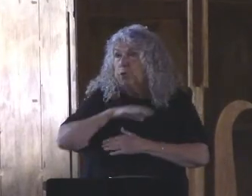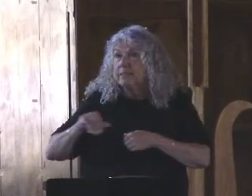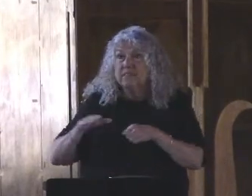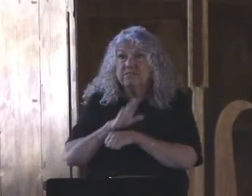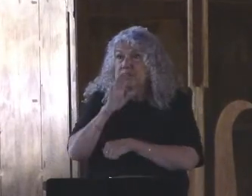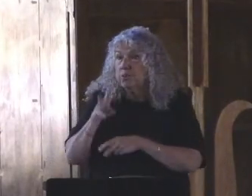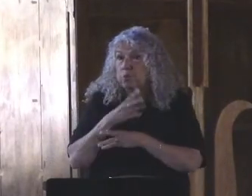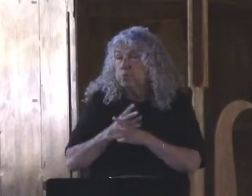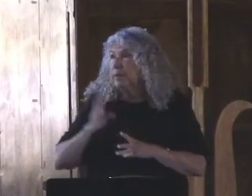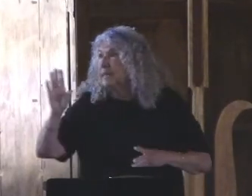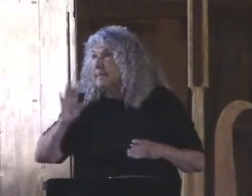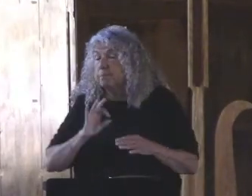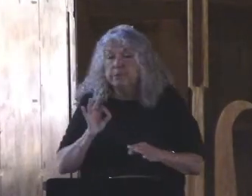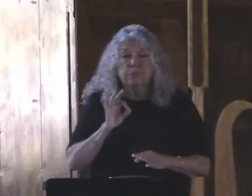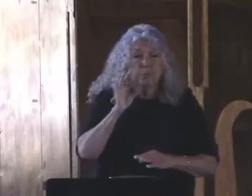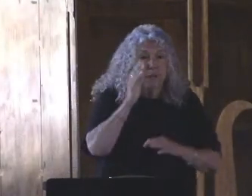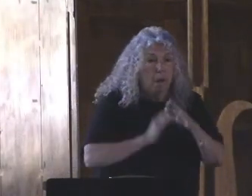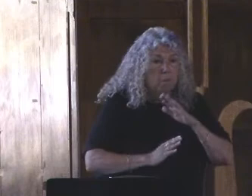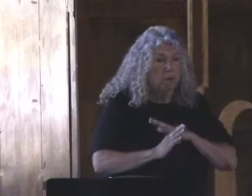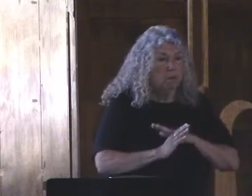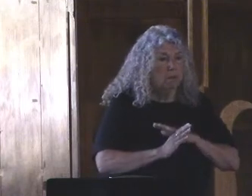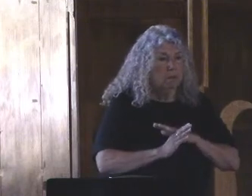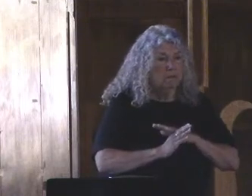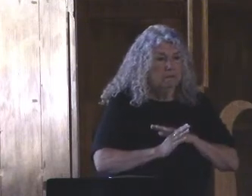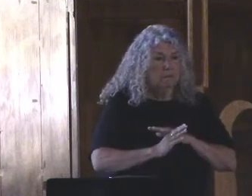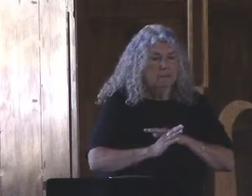world with his spirit, to be humble